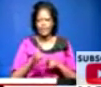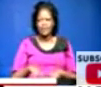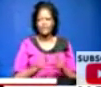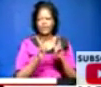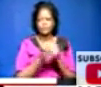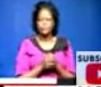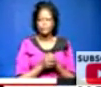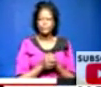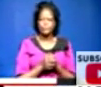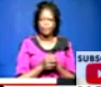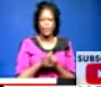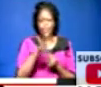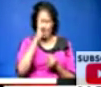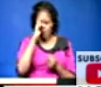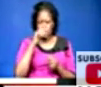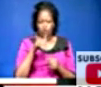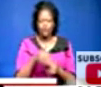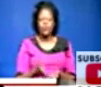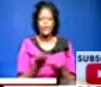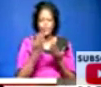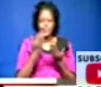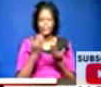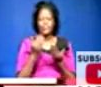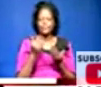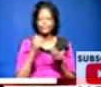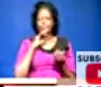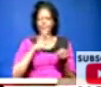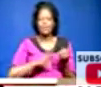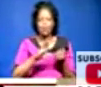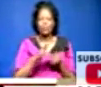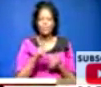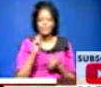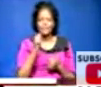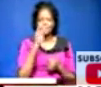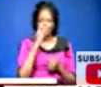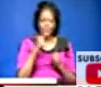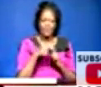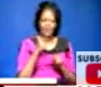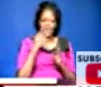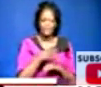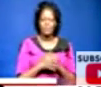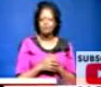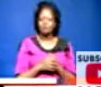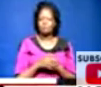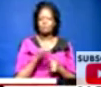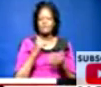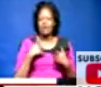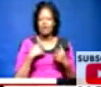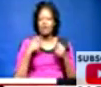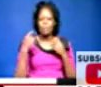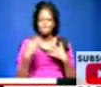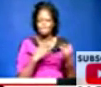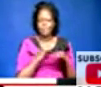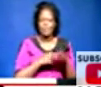Police are now on the trail of the deceased son, believed to be a key suspect in the murder, following an argument they had after he